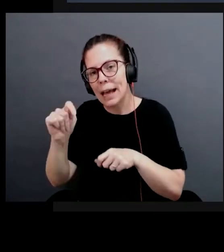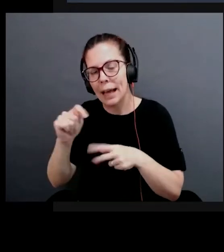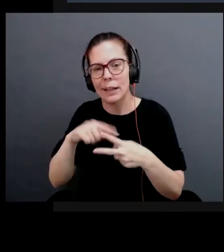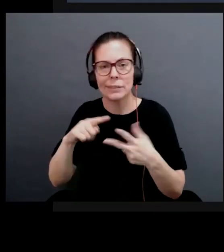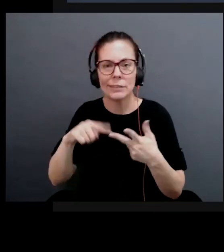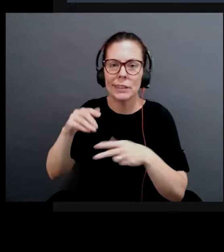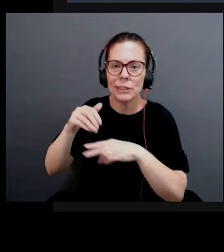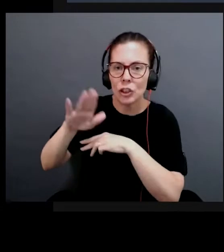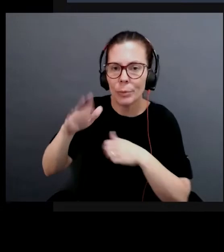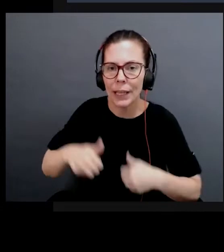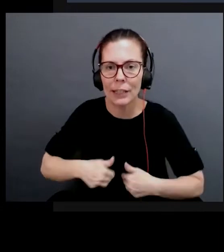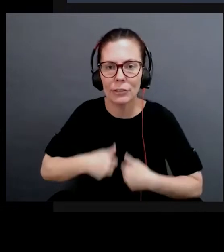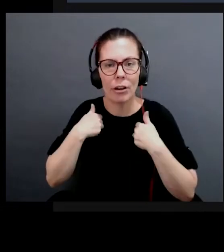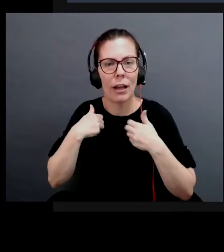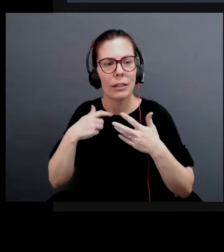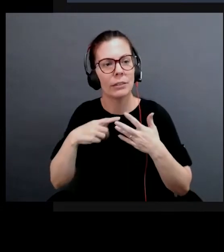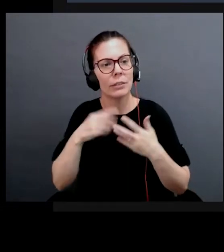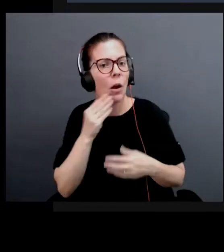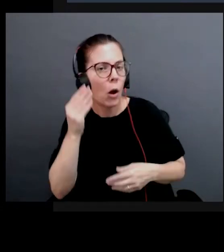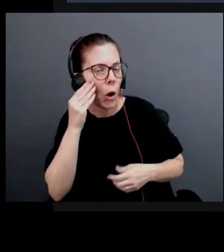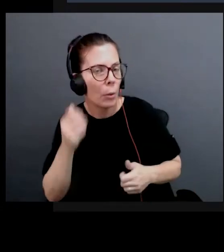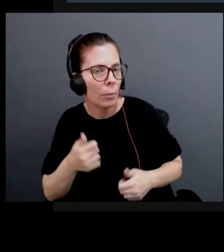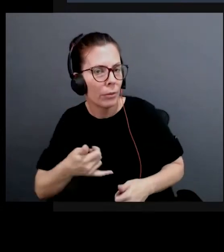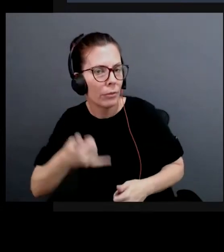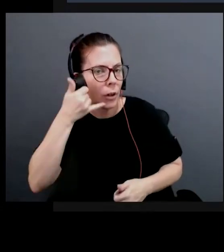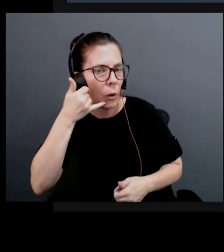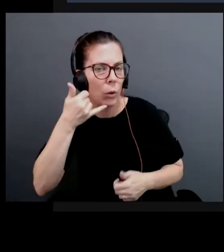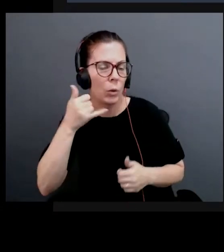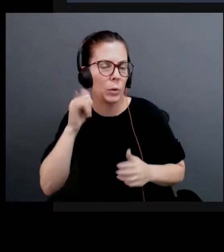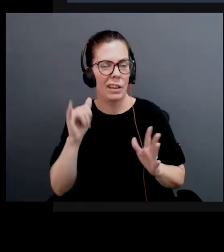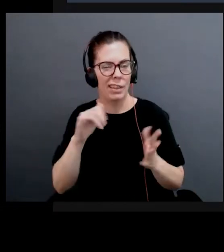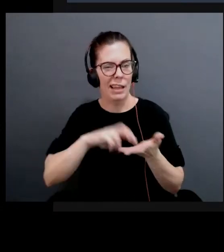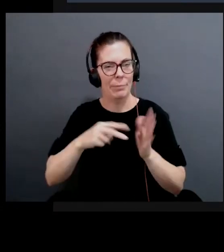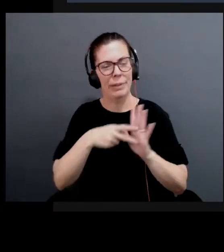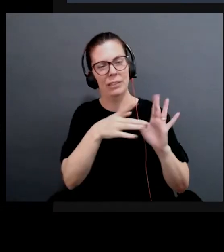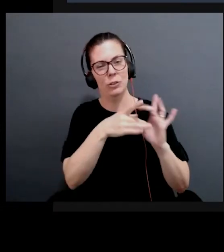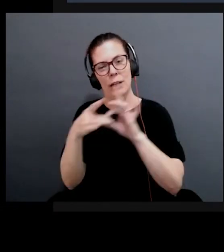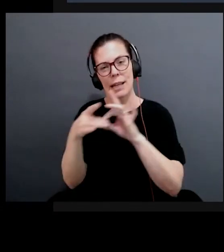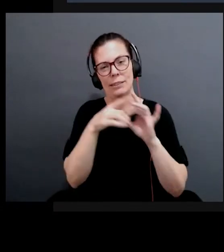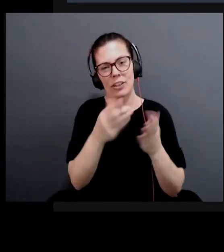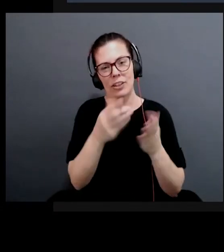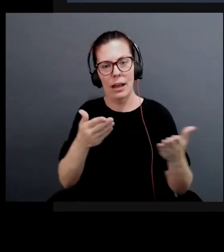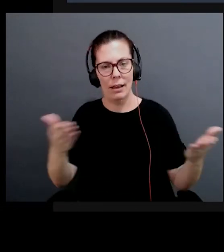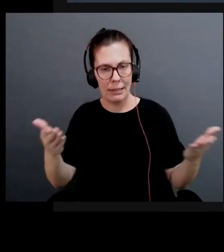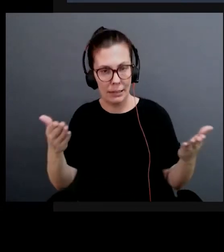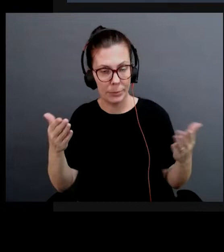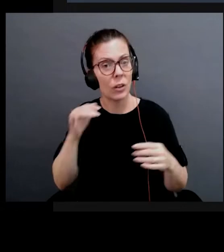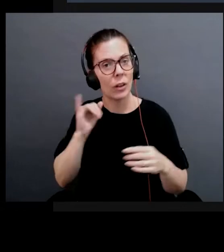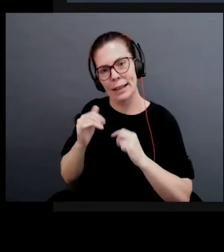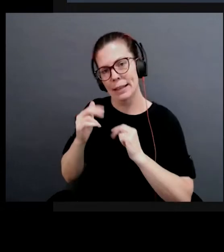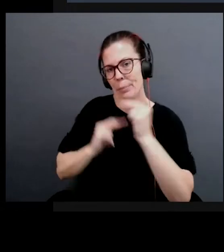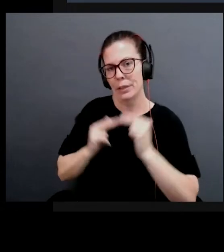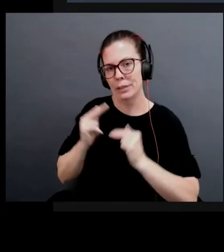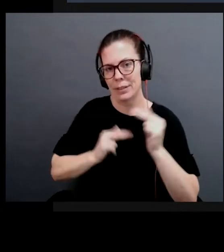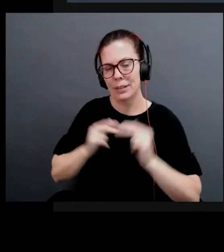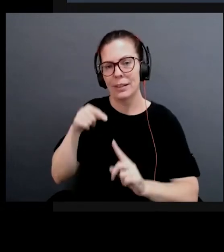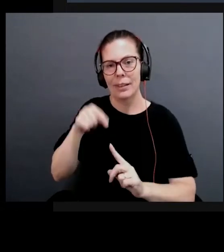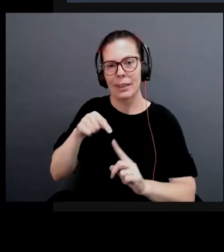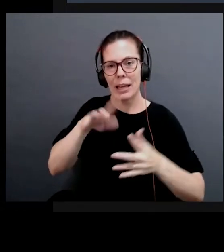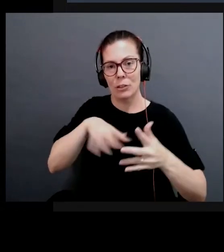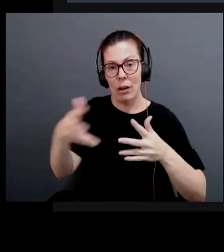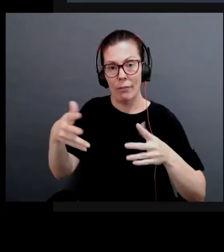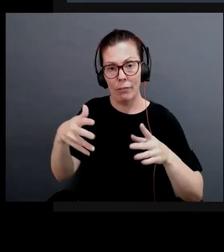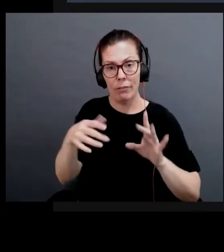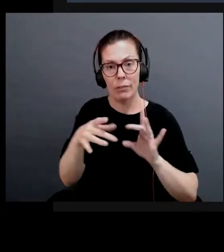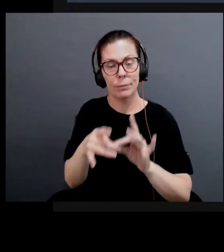like that. The sorts of kind of connections between those sorts of items. And that's really what you're building there, is that is a graph.